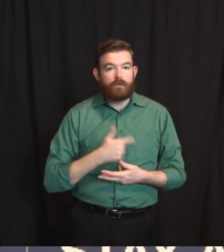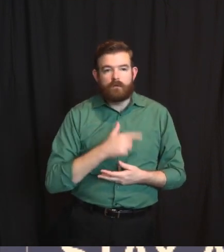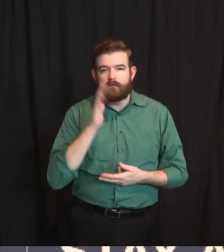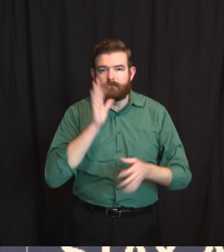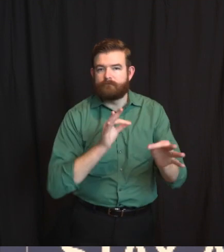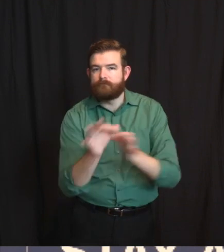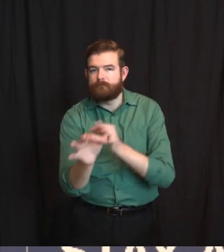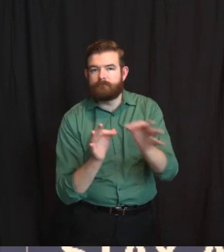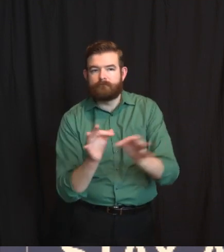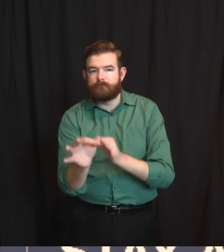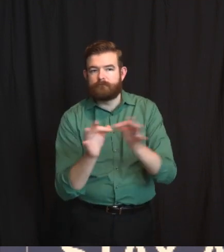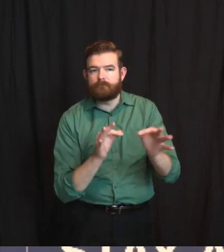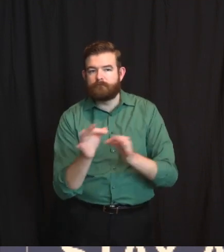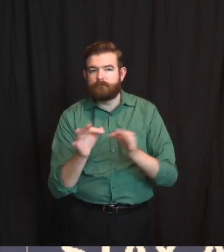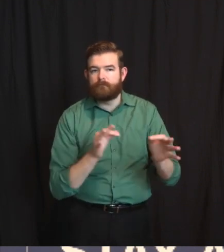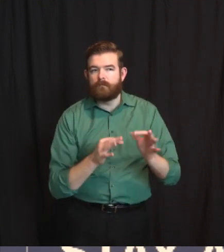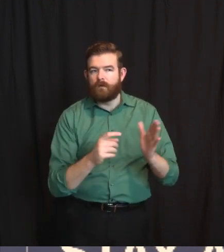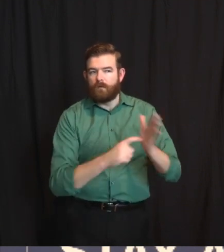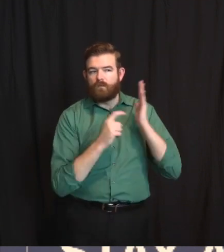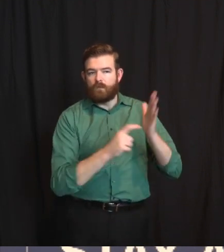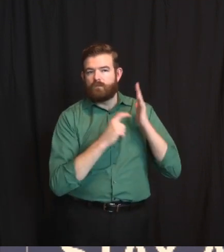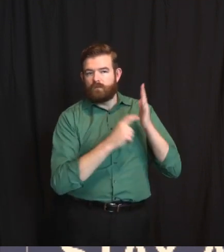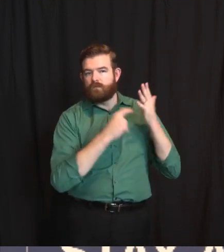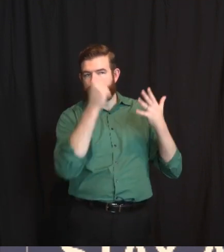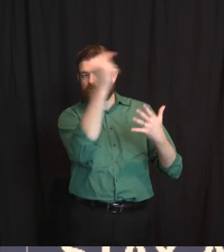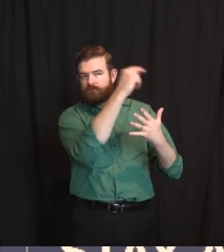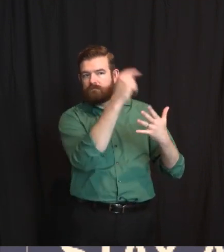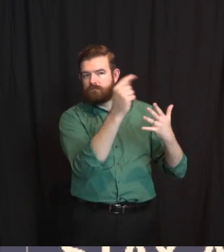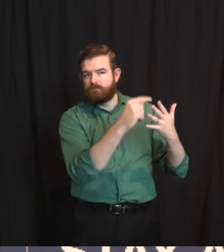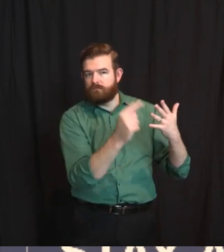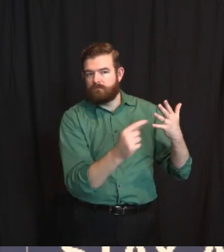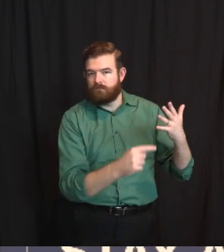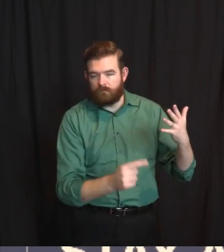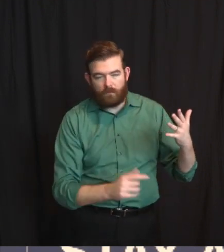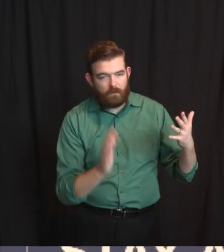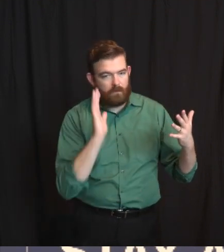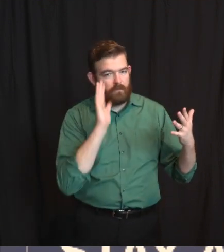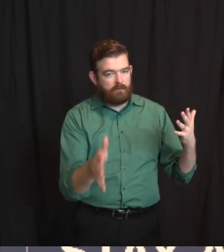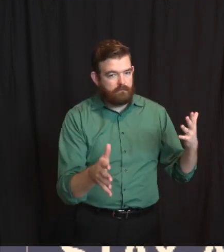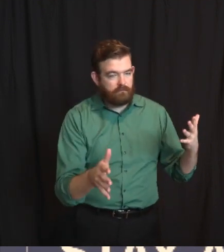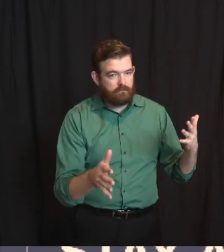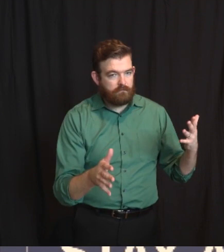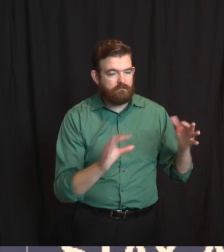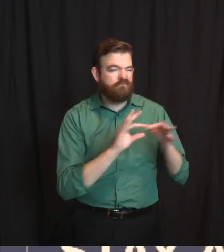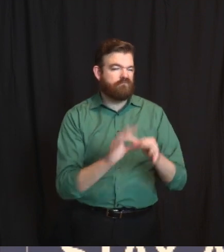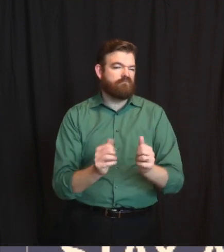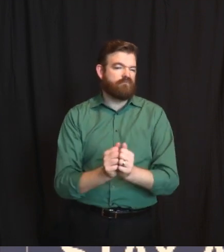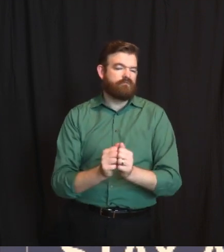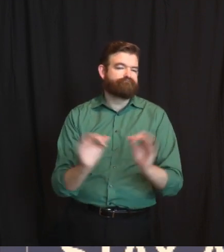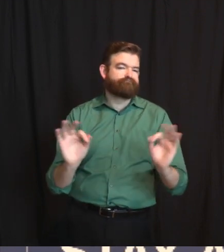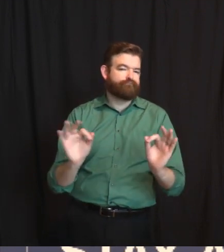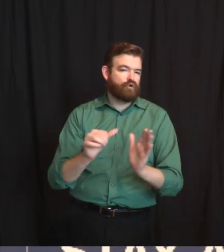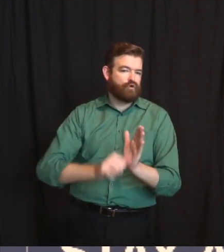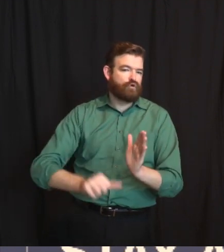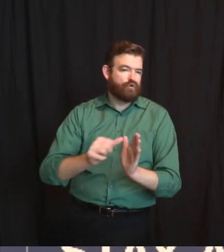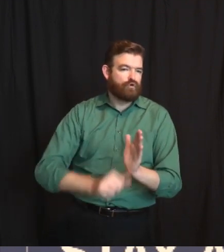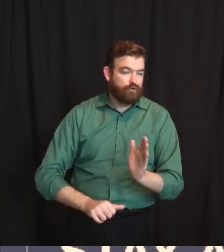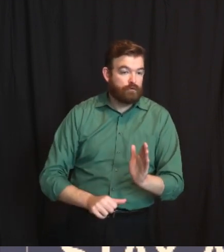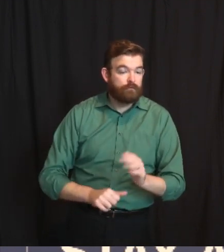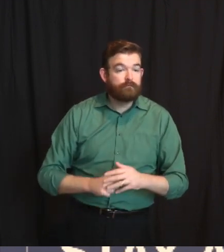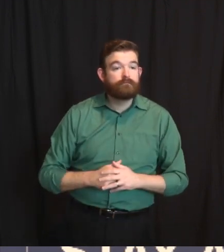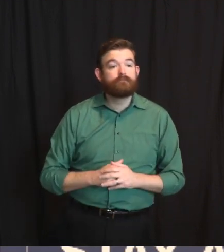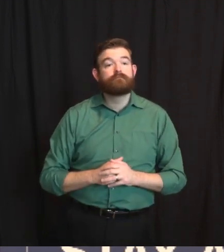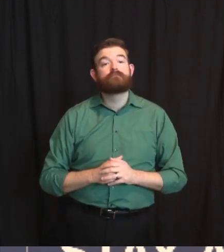I covered in further detail. Now for the daily report, as the governor shared, our hospitalizations are down